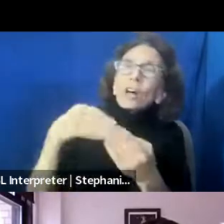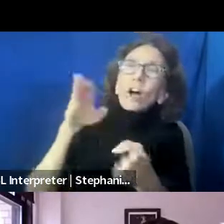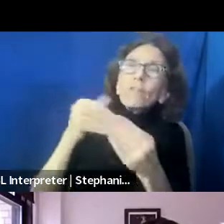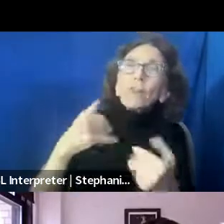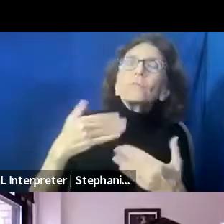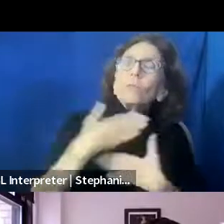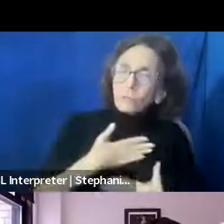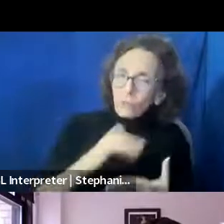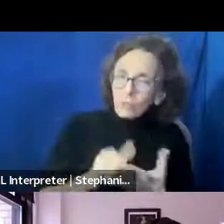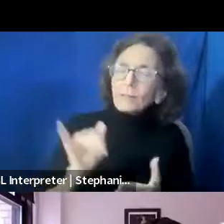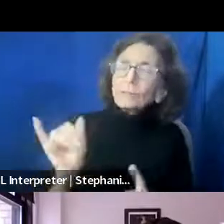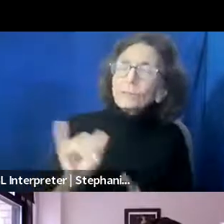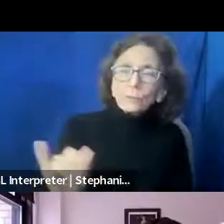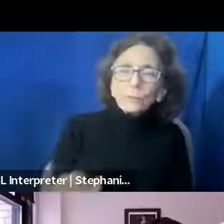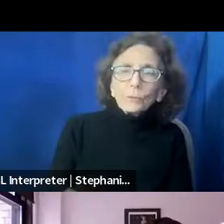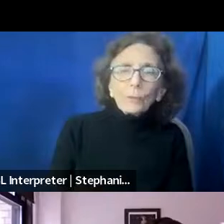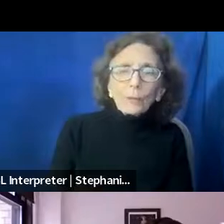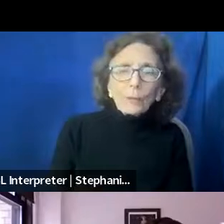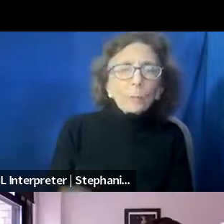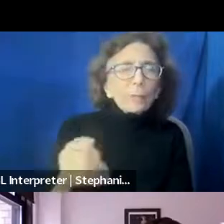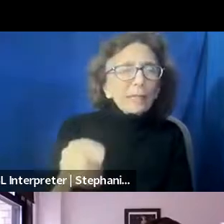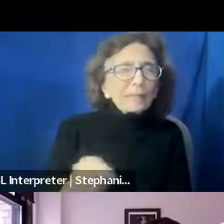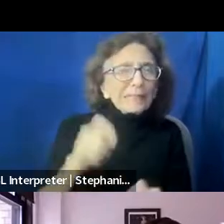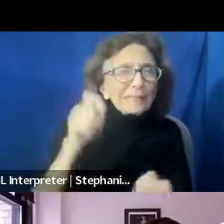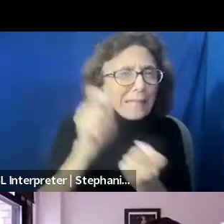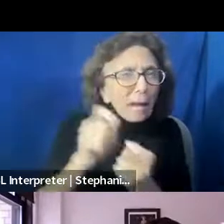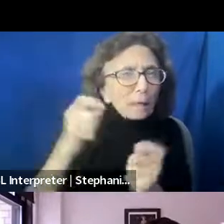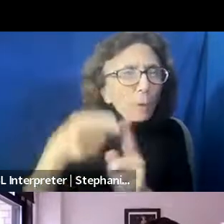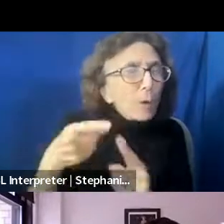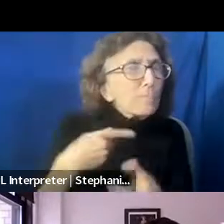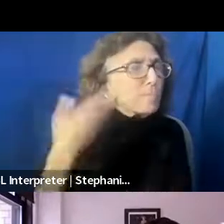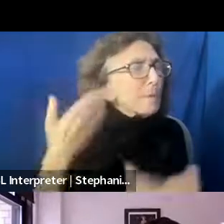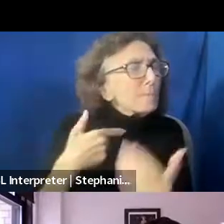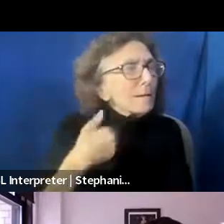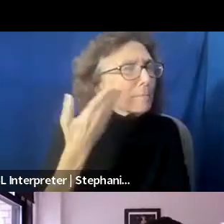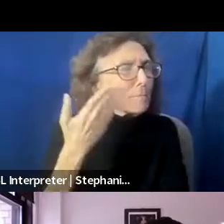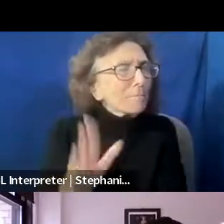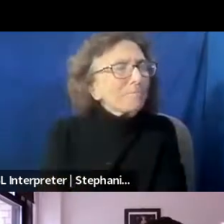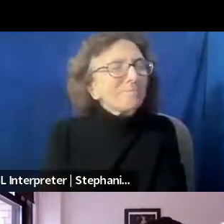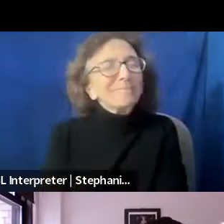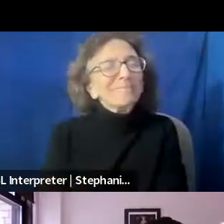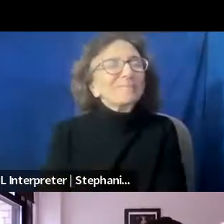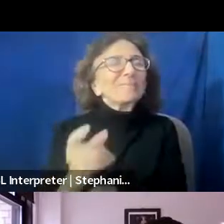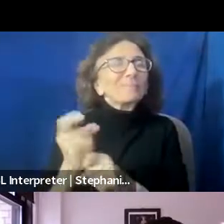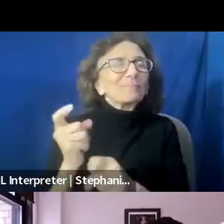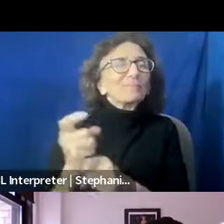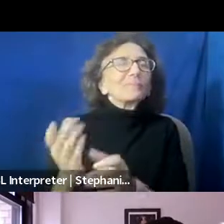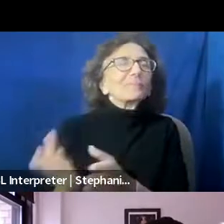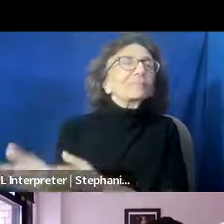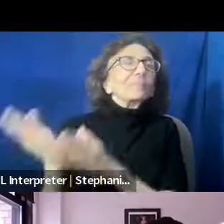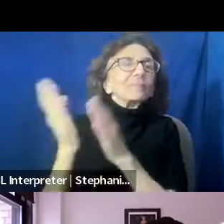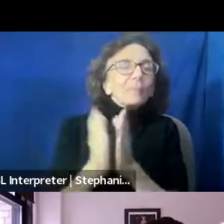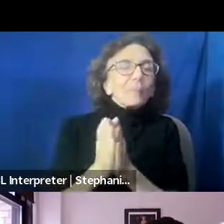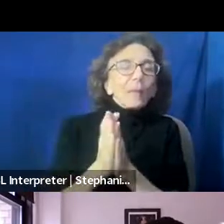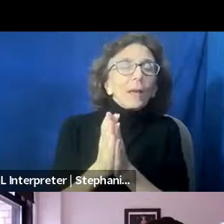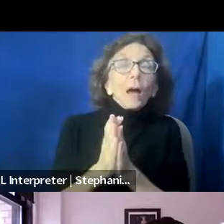well. Although I'm not quite sure what they were getting at there. So before I move on to like the next question that we had designed,